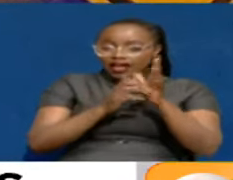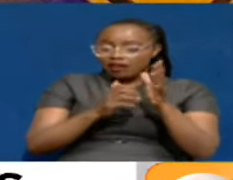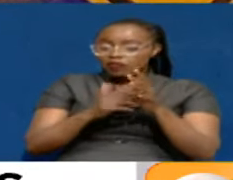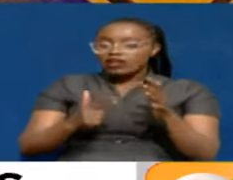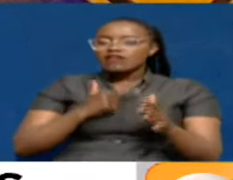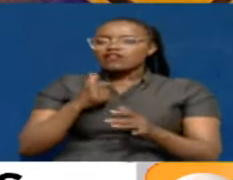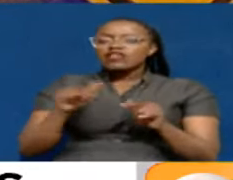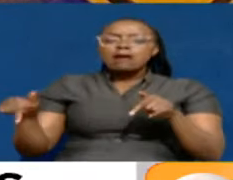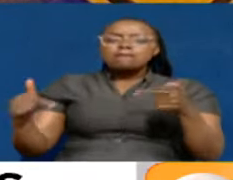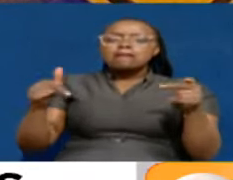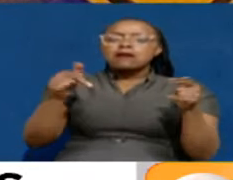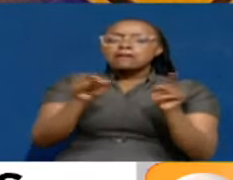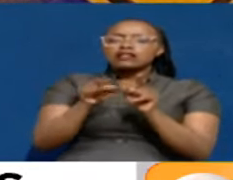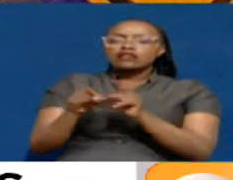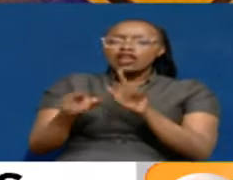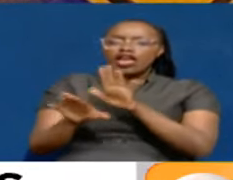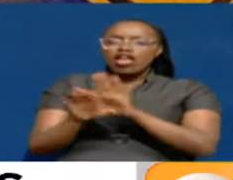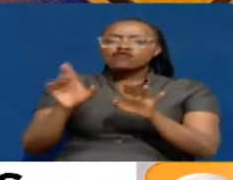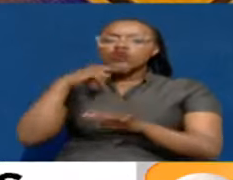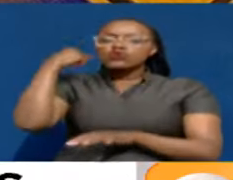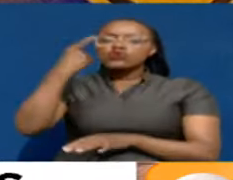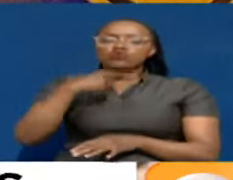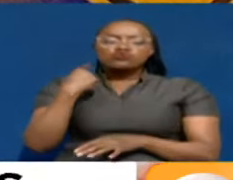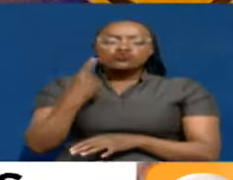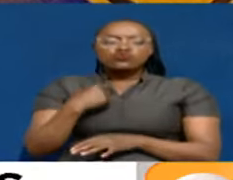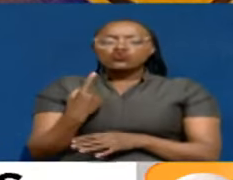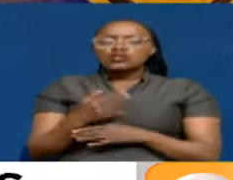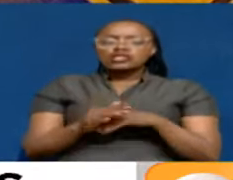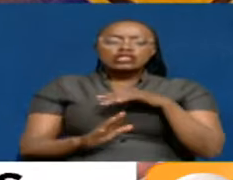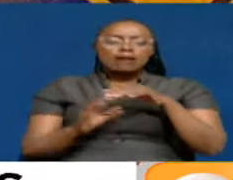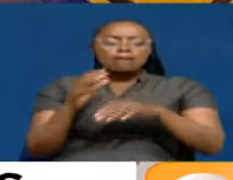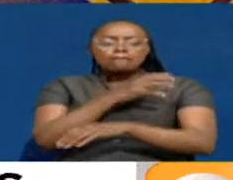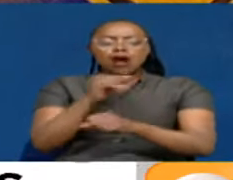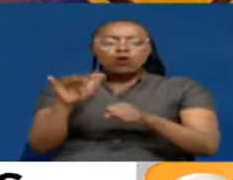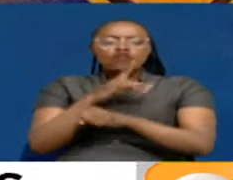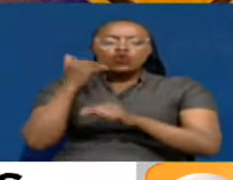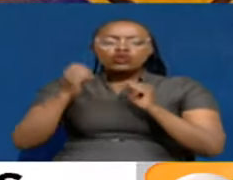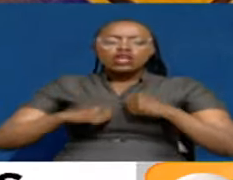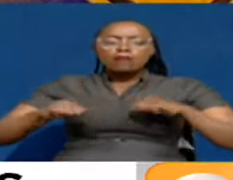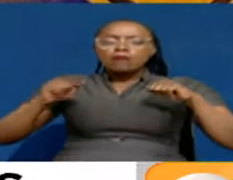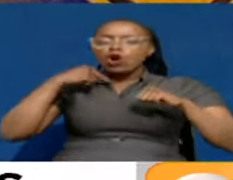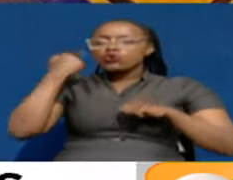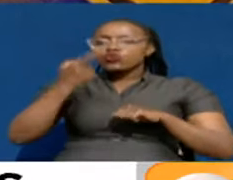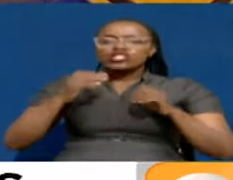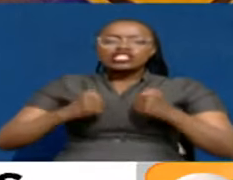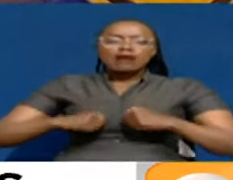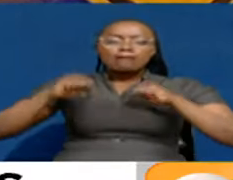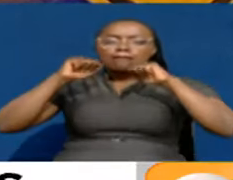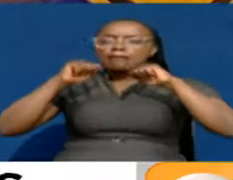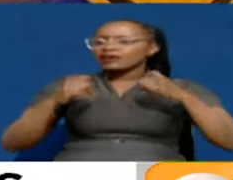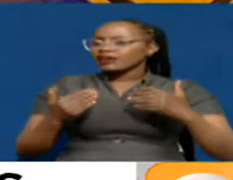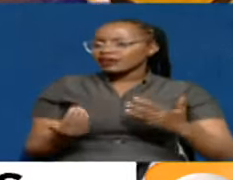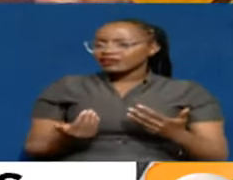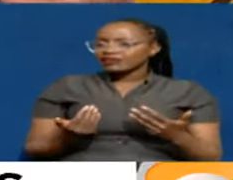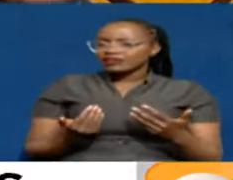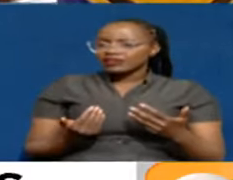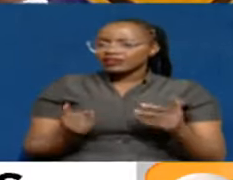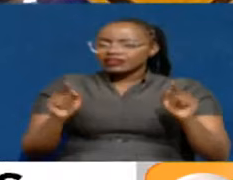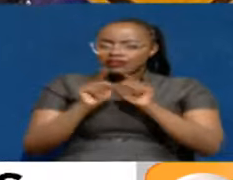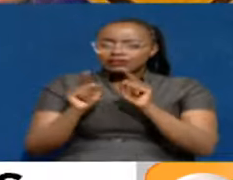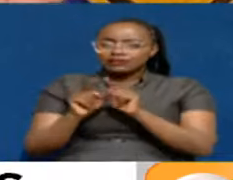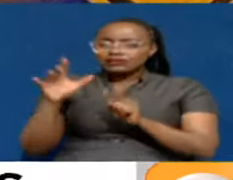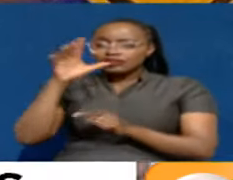trip has everything to do with who is the kingpin, who is the boss, who calls the shots here. And